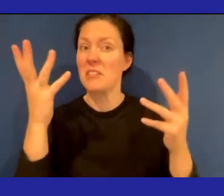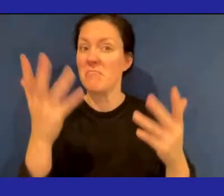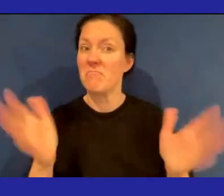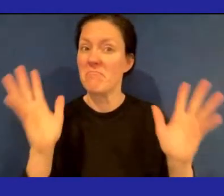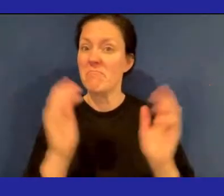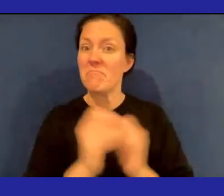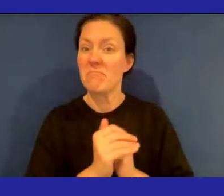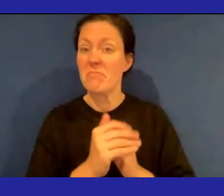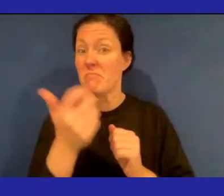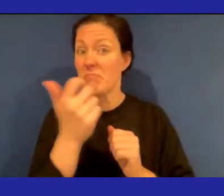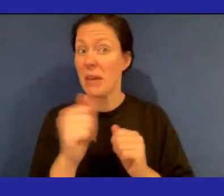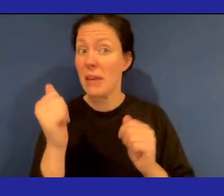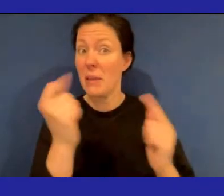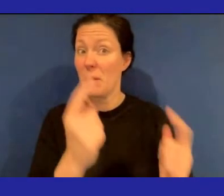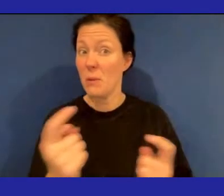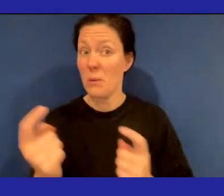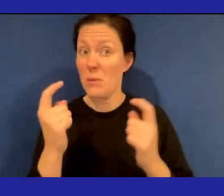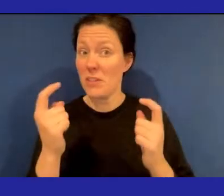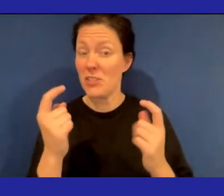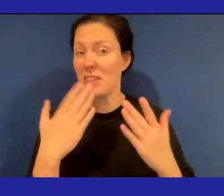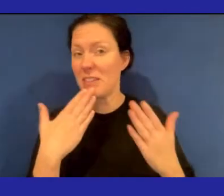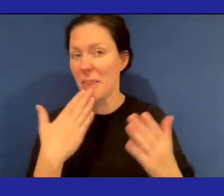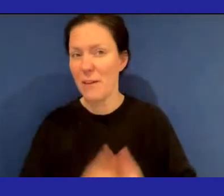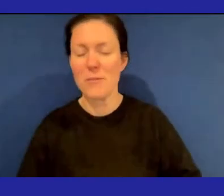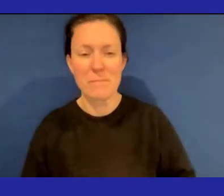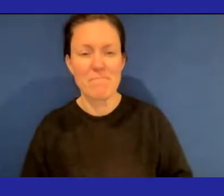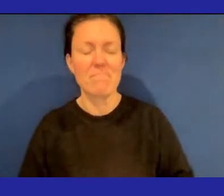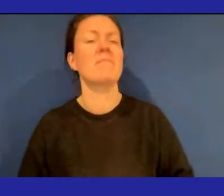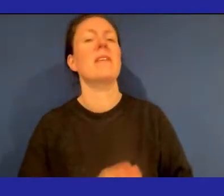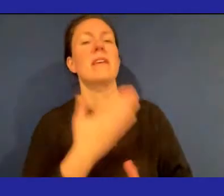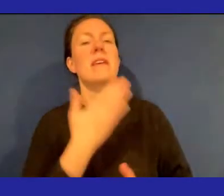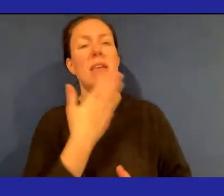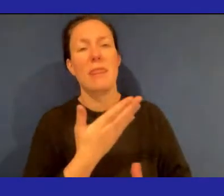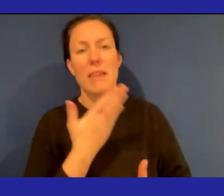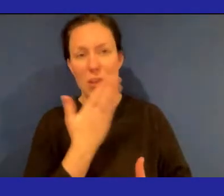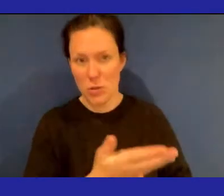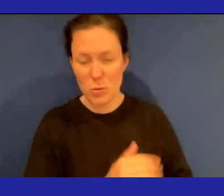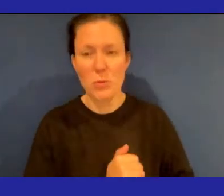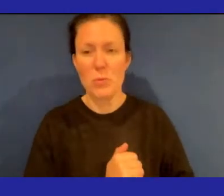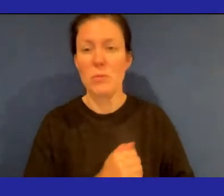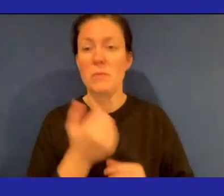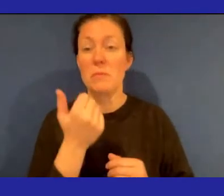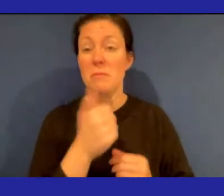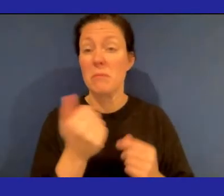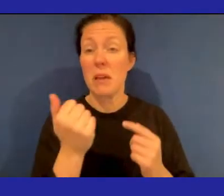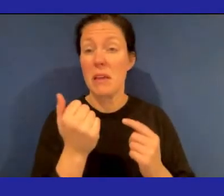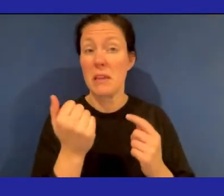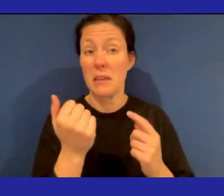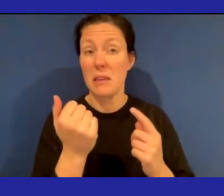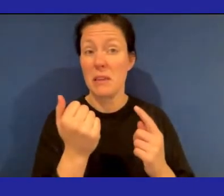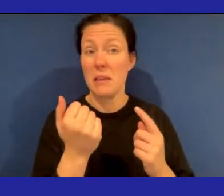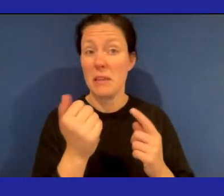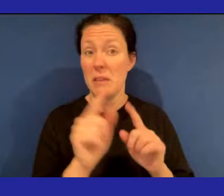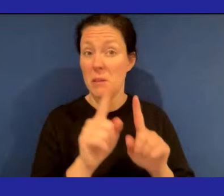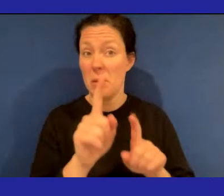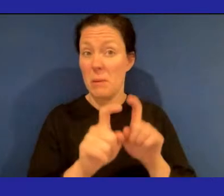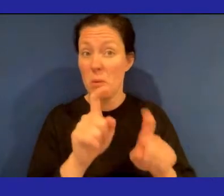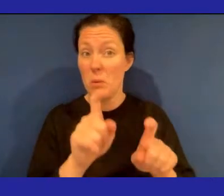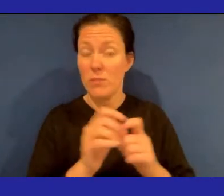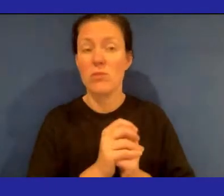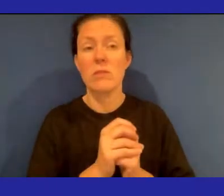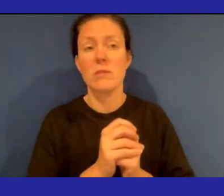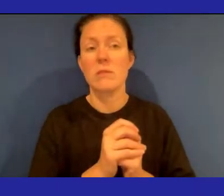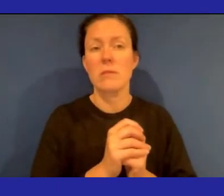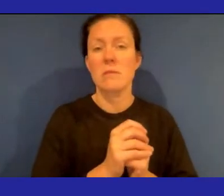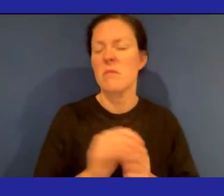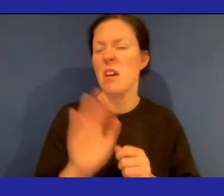questions you might have. Thank you. Thank you. Any questions, Mr. Chair? Just more a comment on,